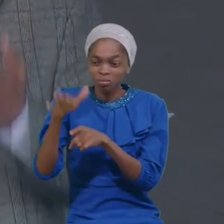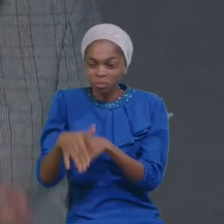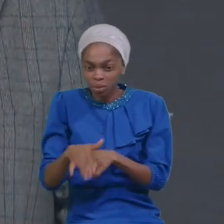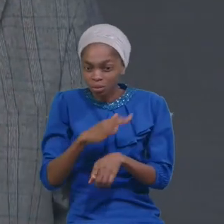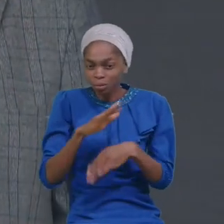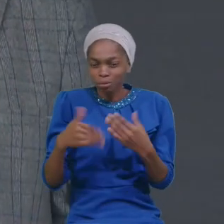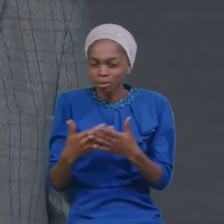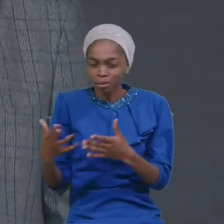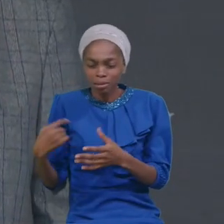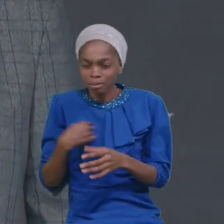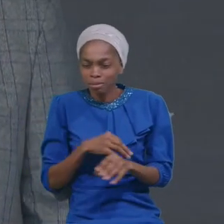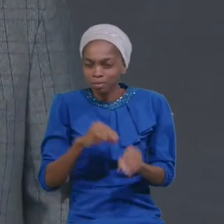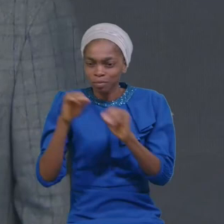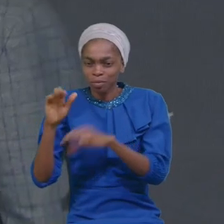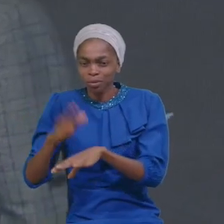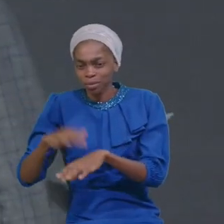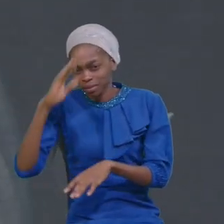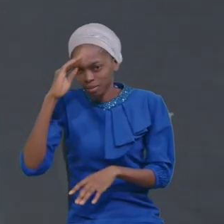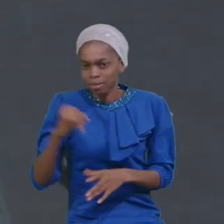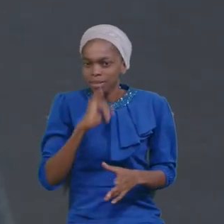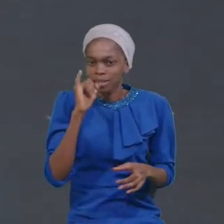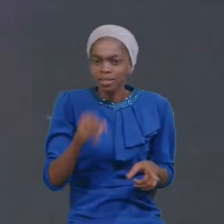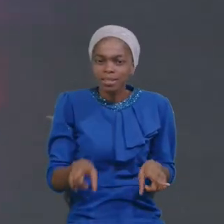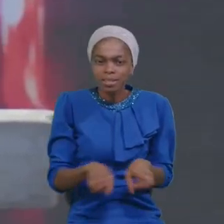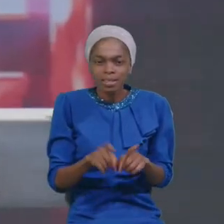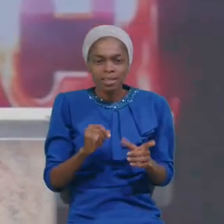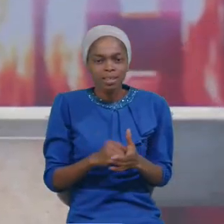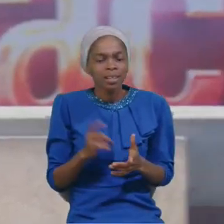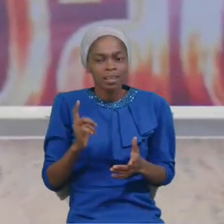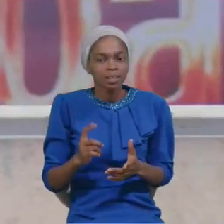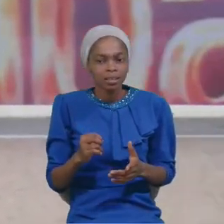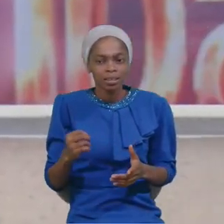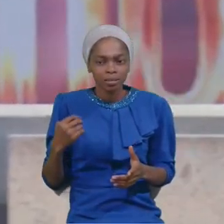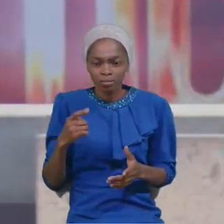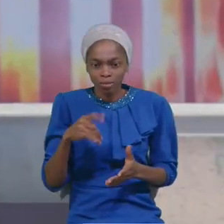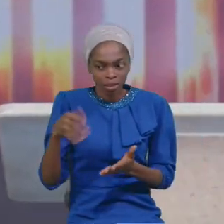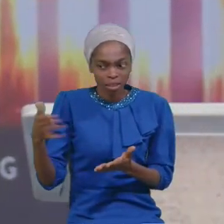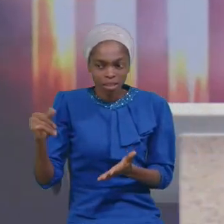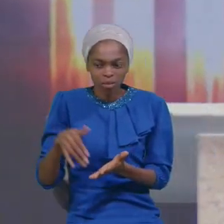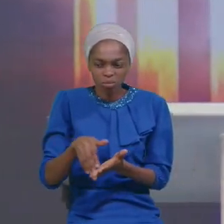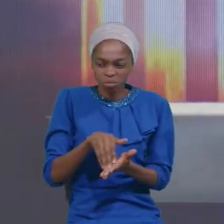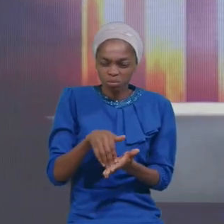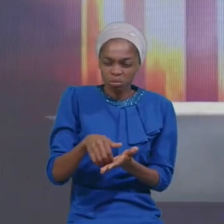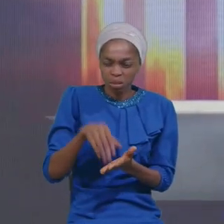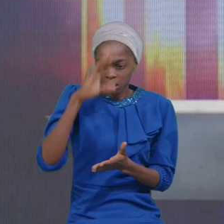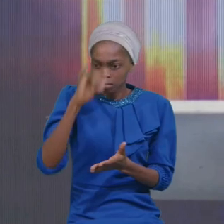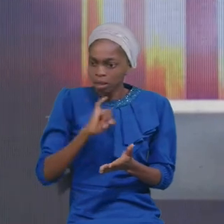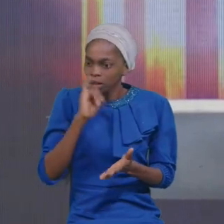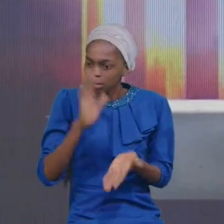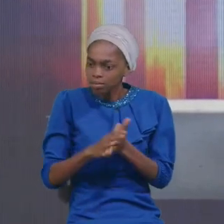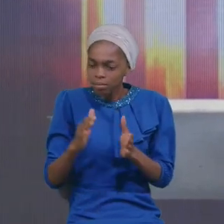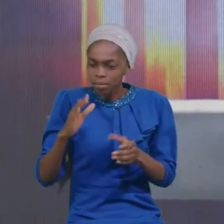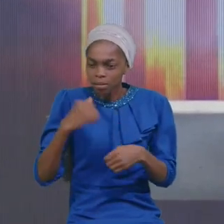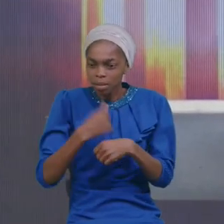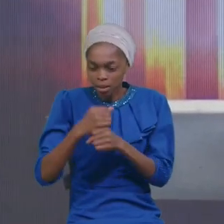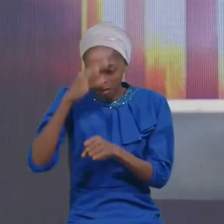him is making him stronger. And what should make him just down tools? I can't go on anymore.